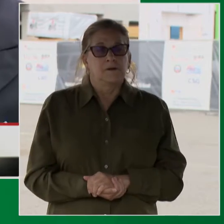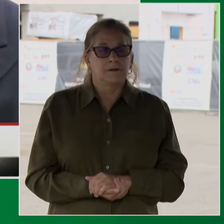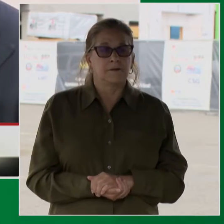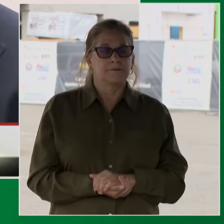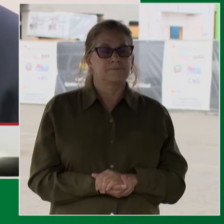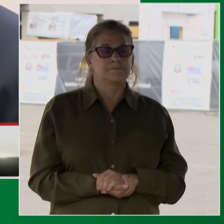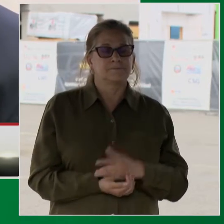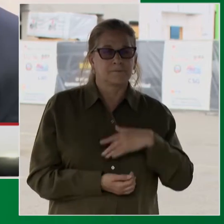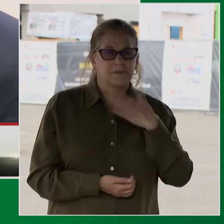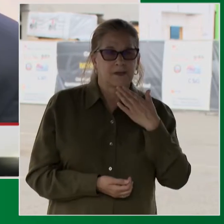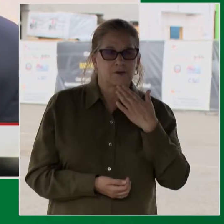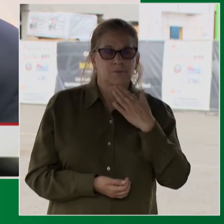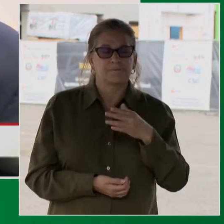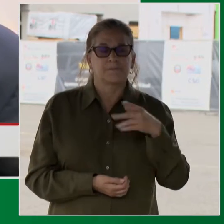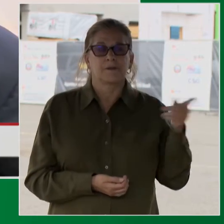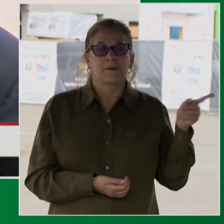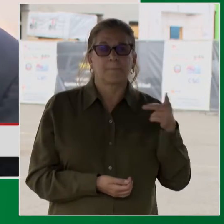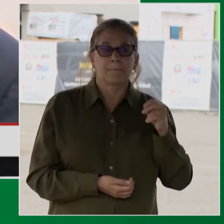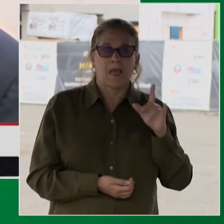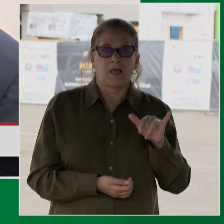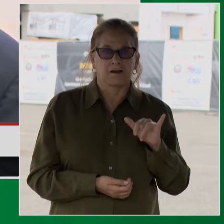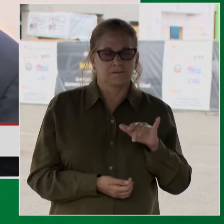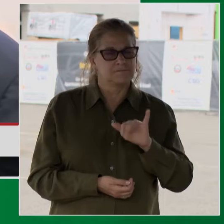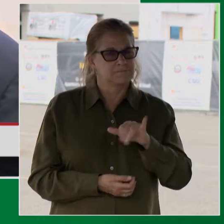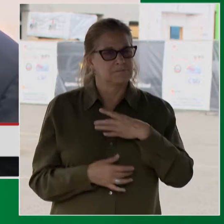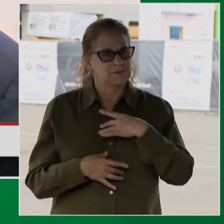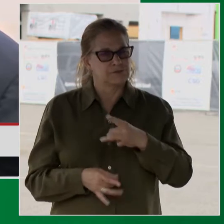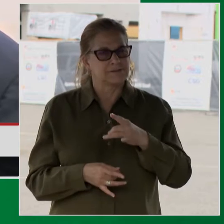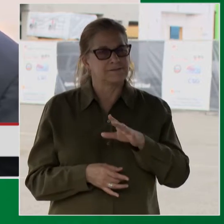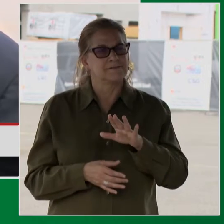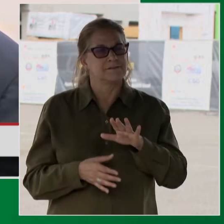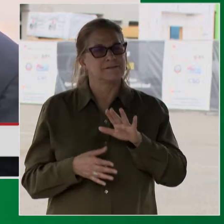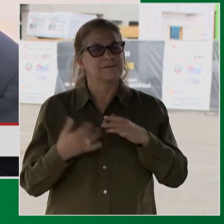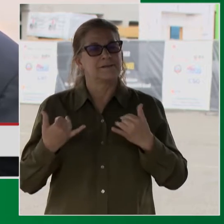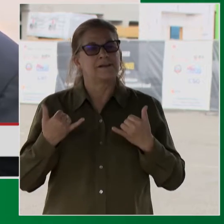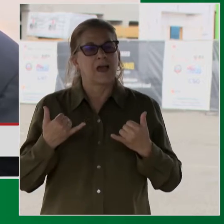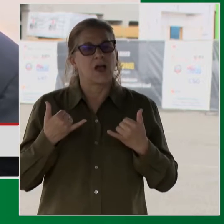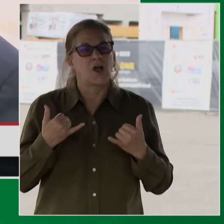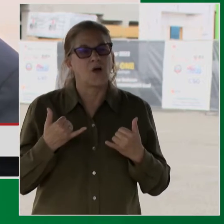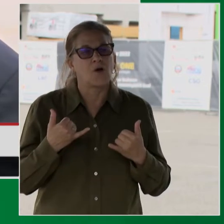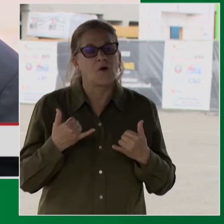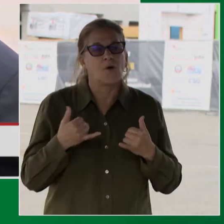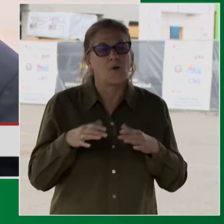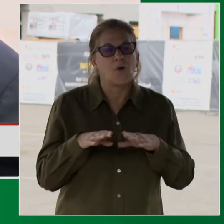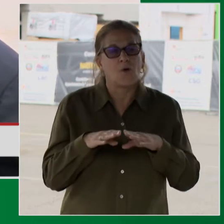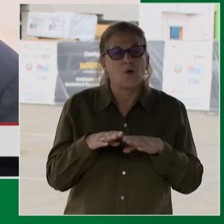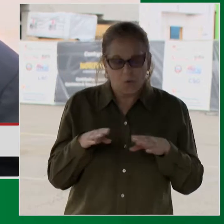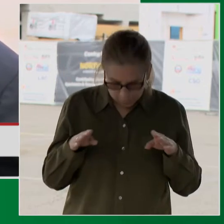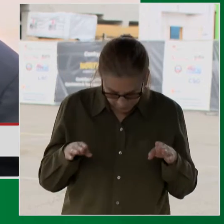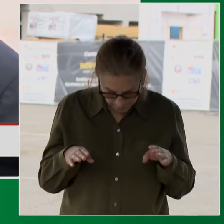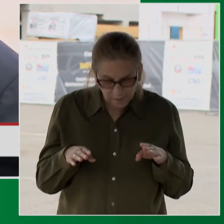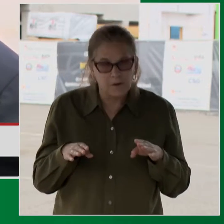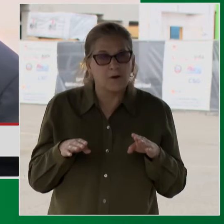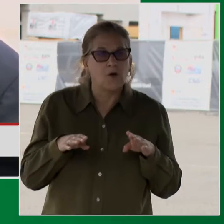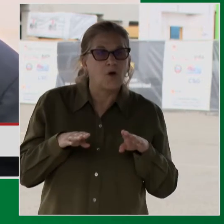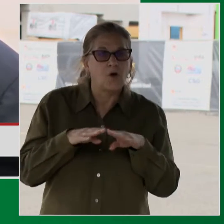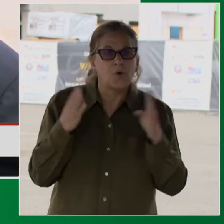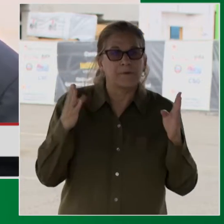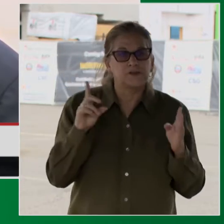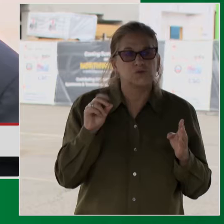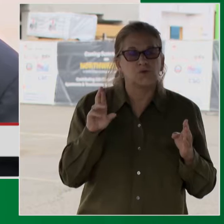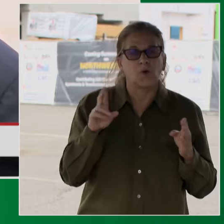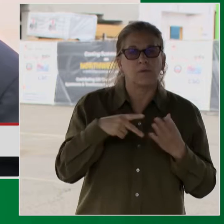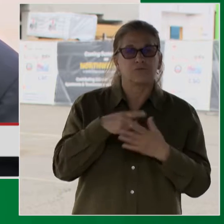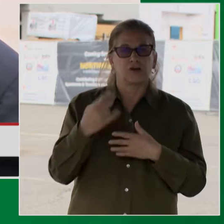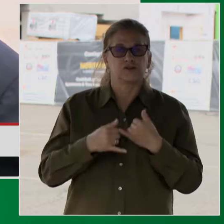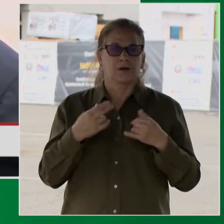really interesting given the interest rate environment. We've seen the pace of Open Doors pick up. So we're doing about 70 loans a month, which is probably 3 times higher